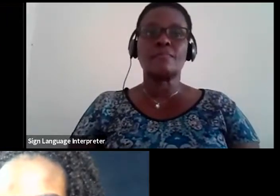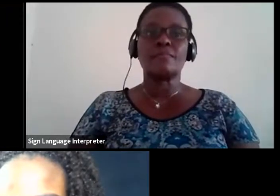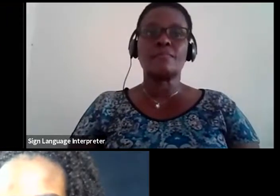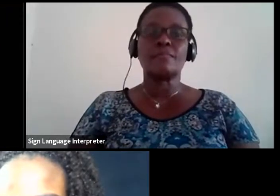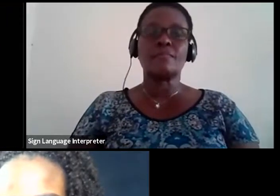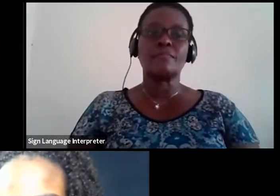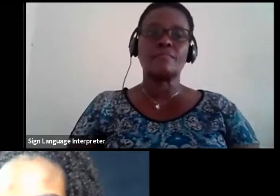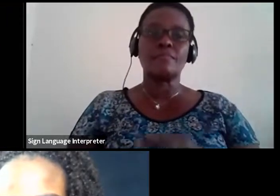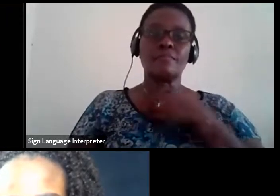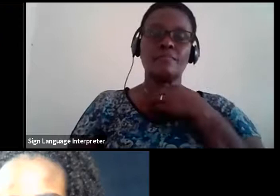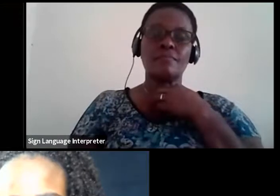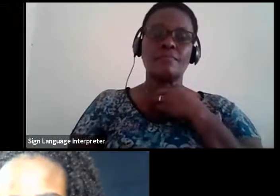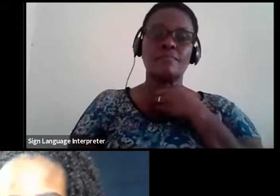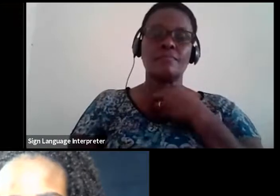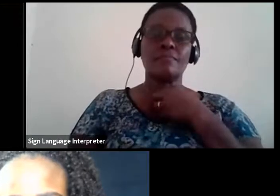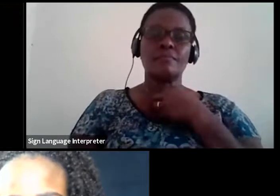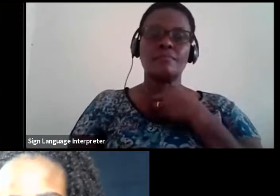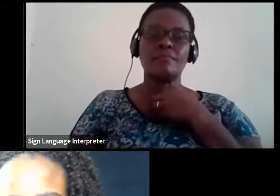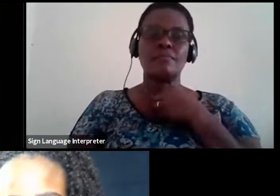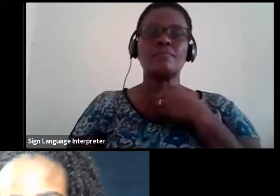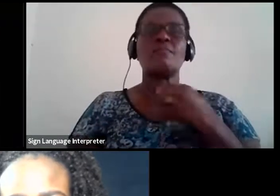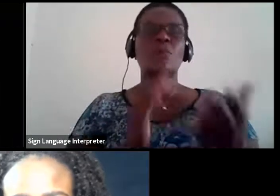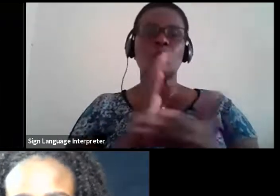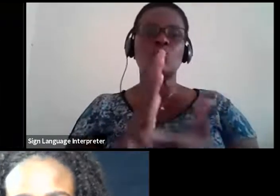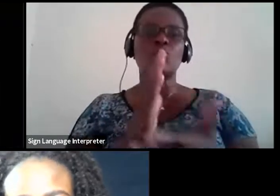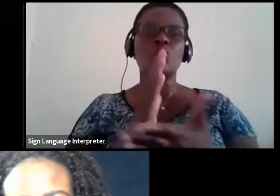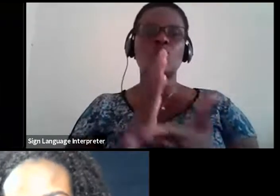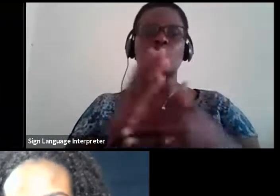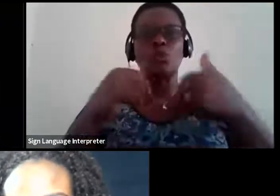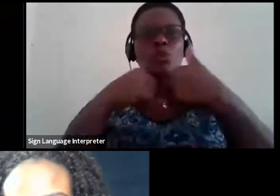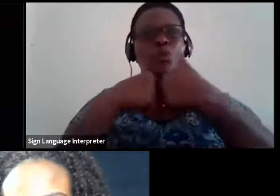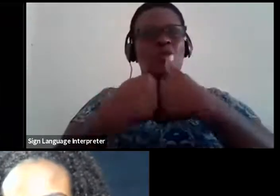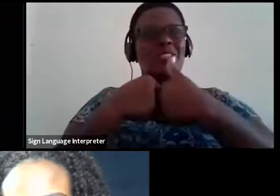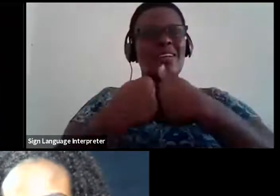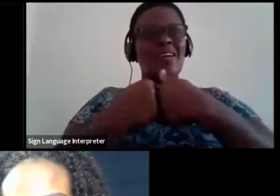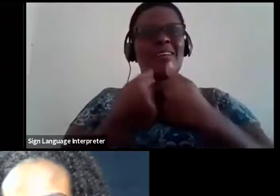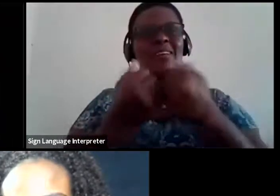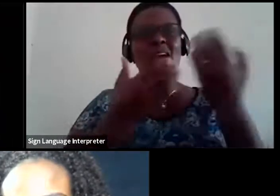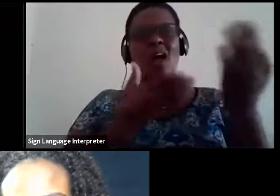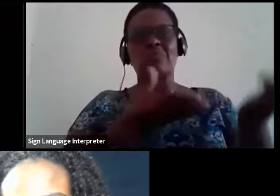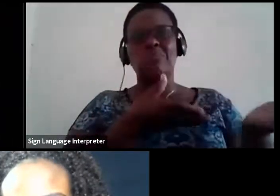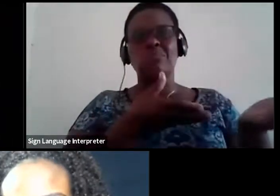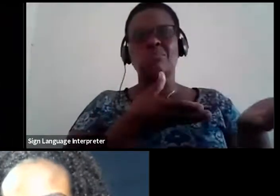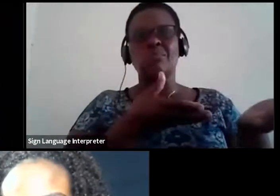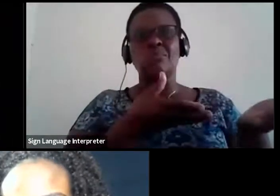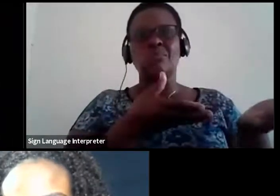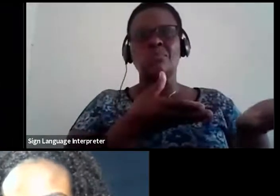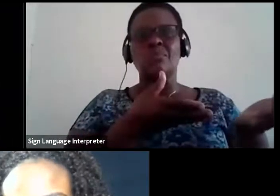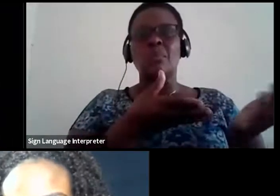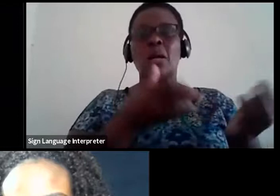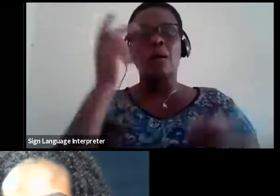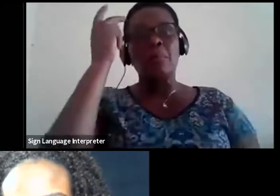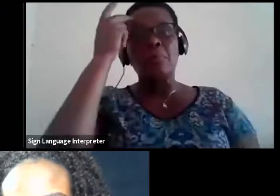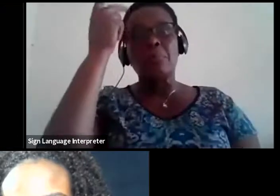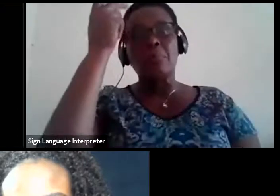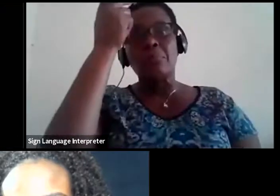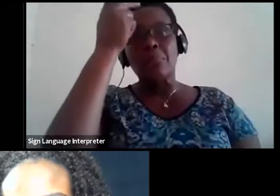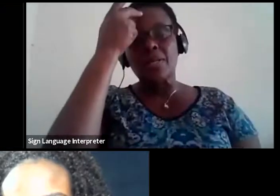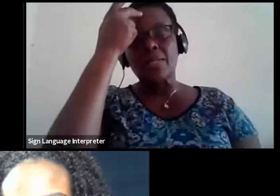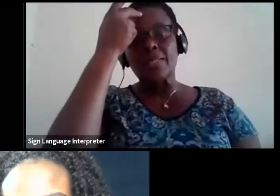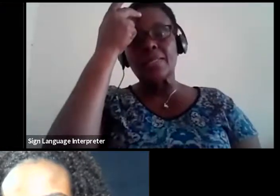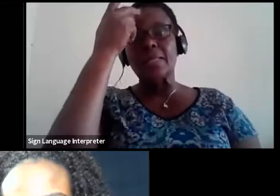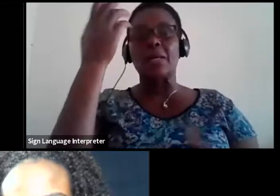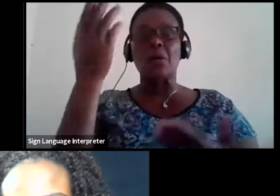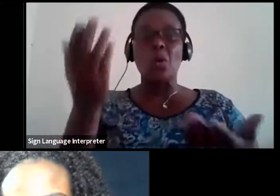the legislation and the legal environment that makes it hard for us to do the work, it's also very hard to get